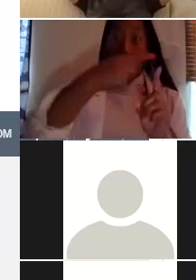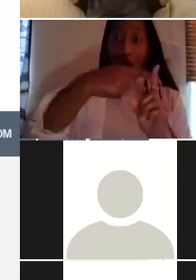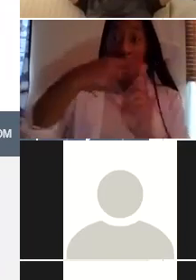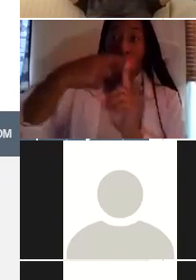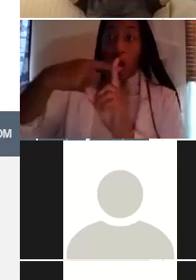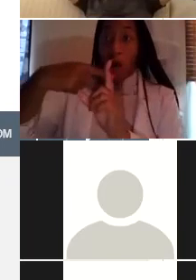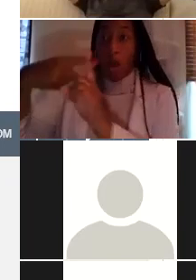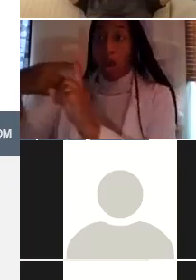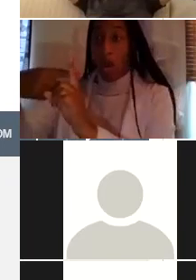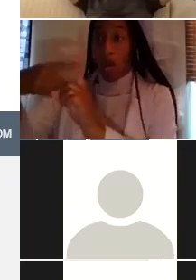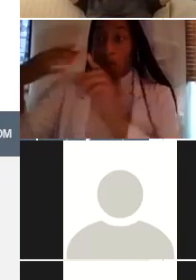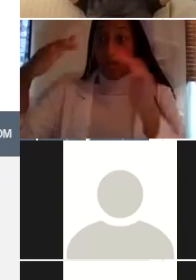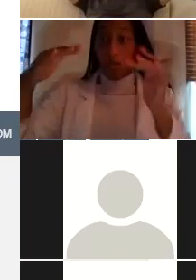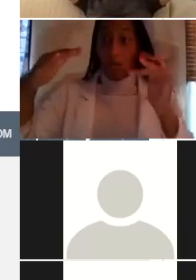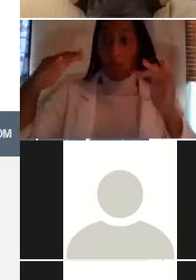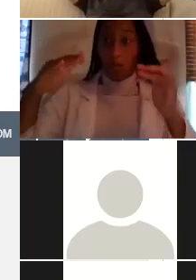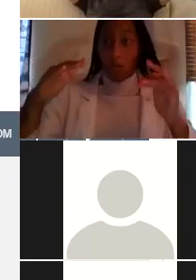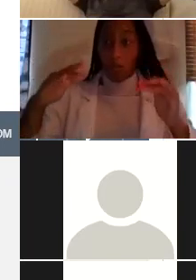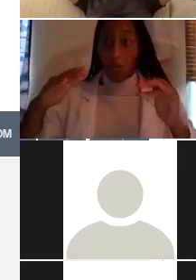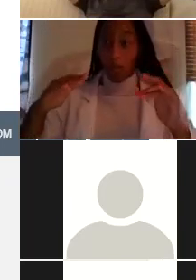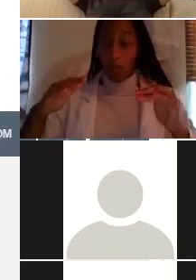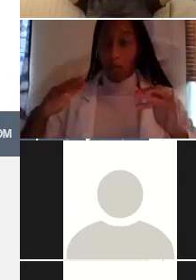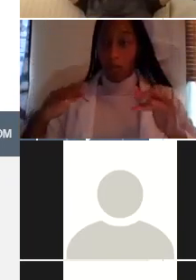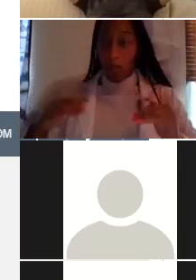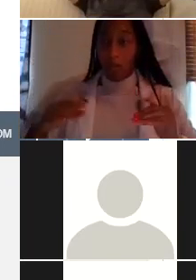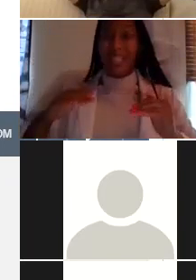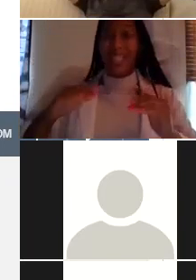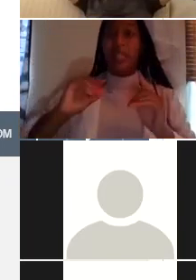273.15 degrees Celsius. And that is